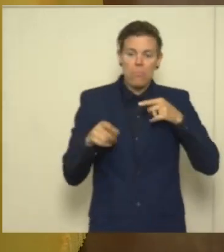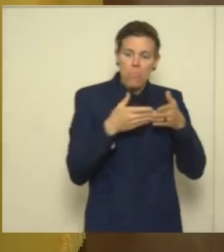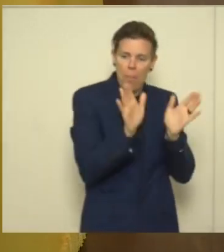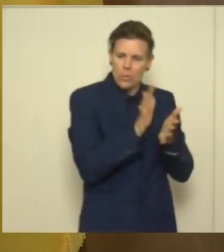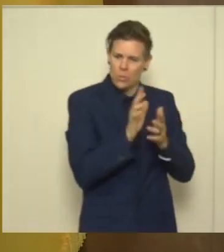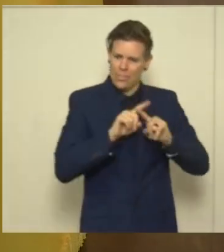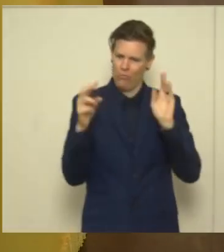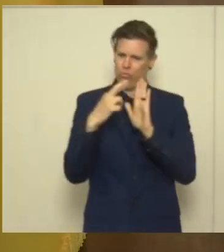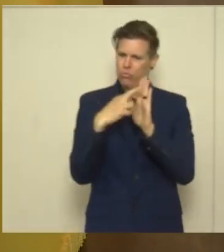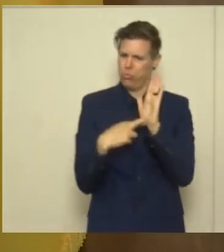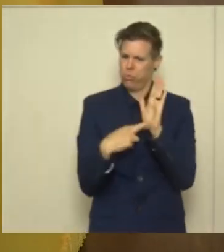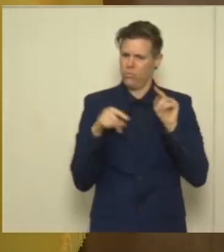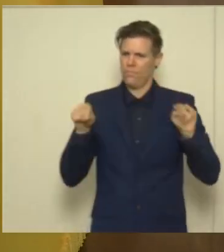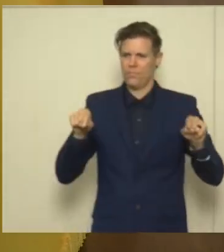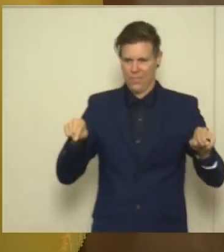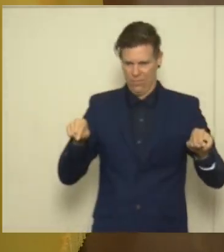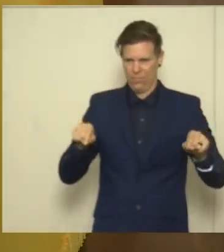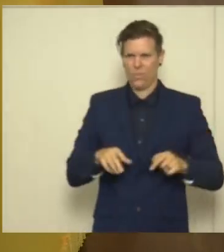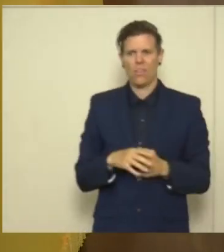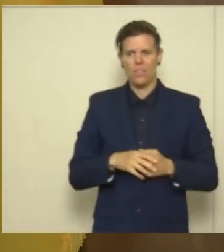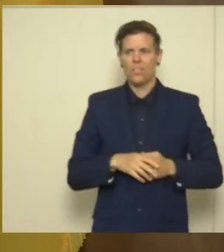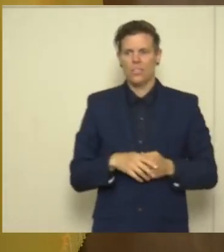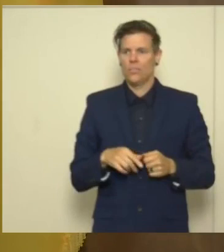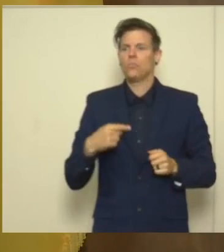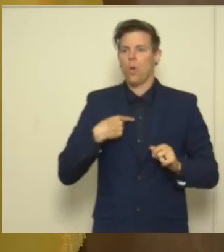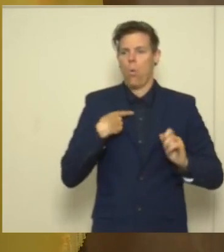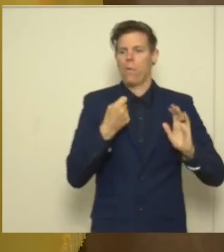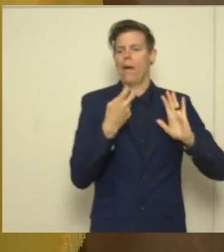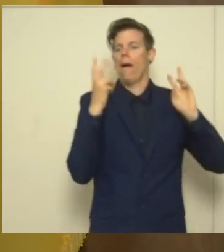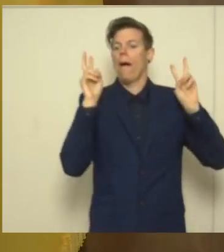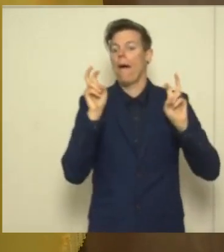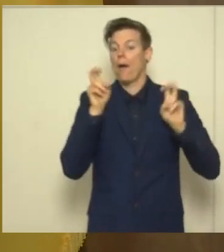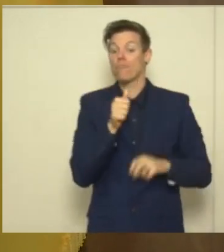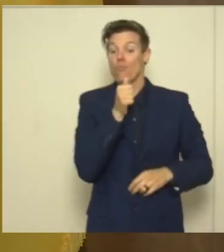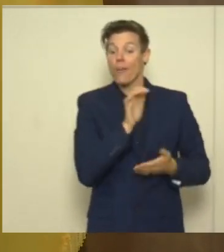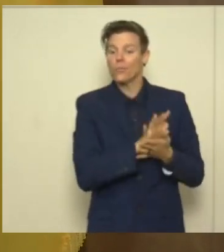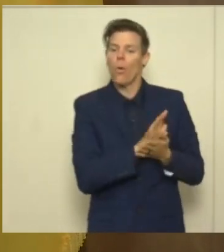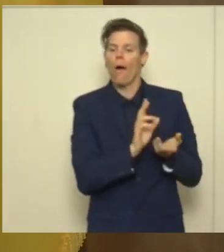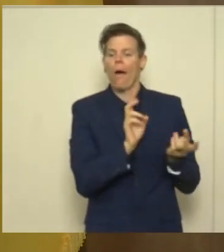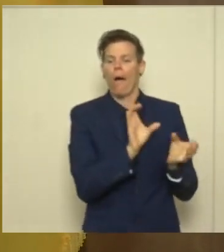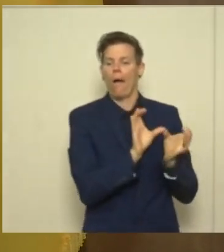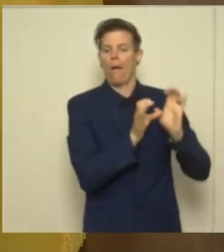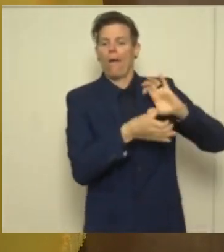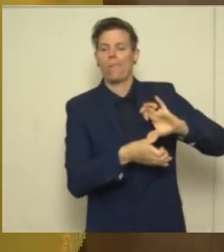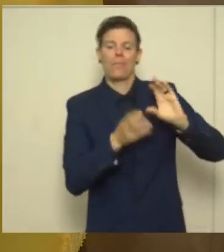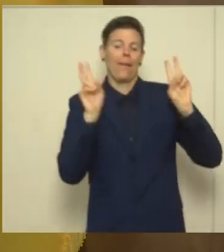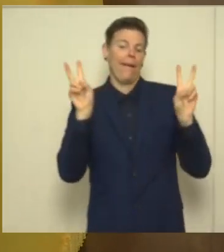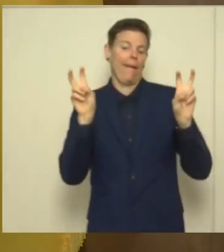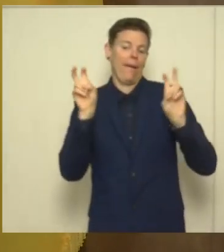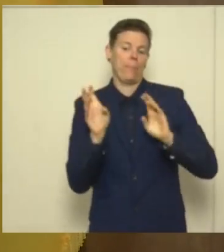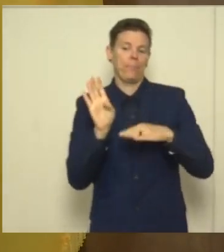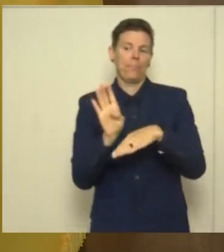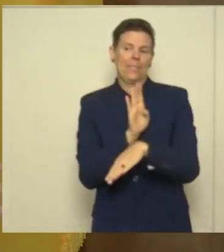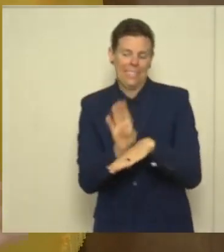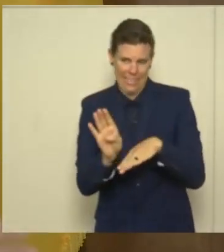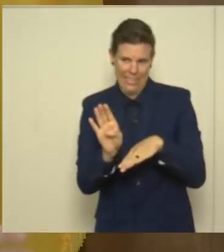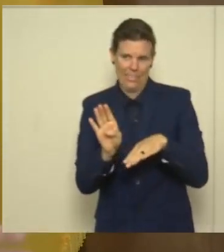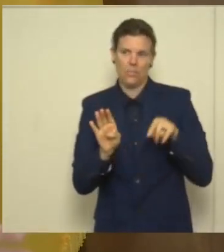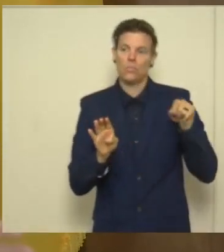to create what we believe are productive public health COVID